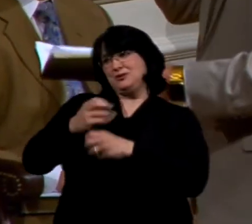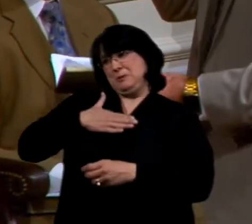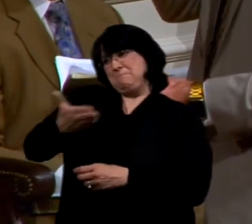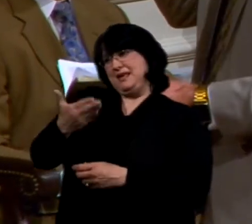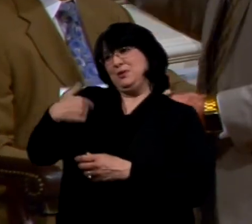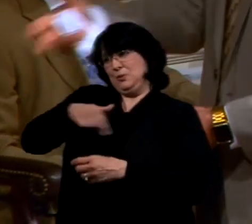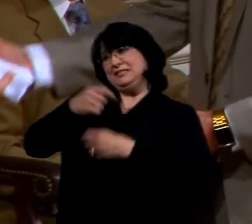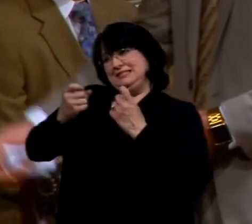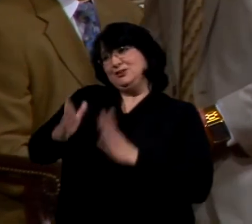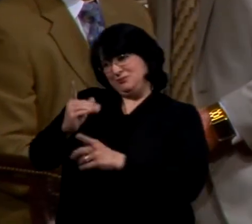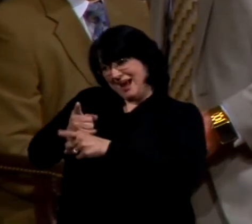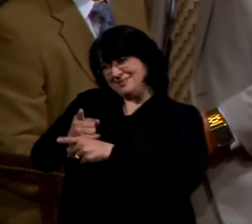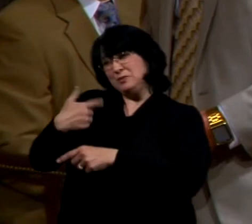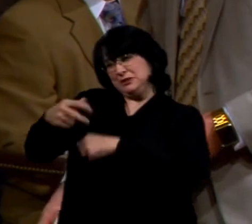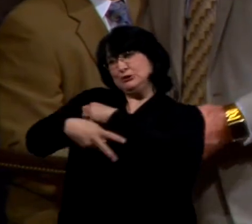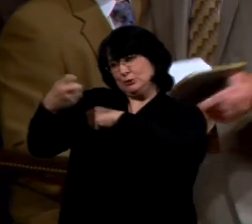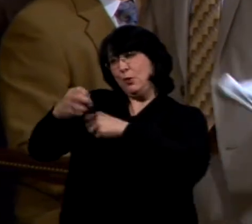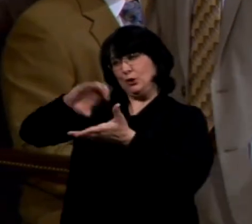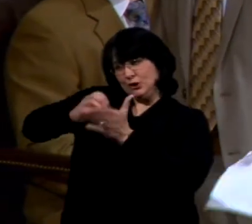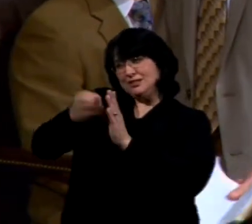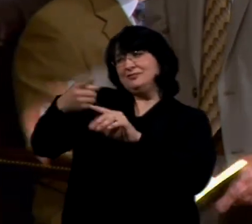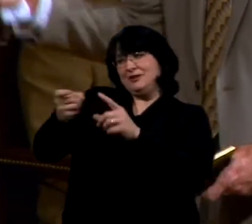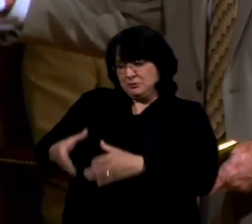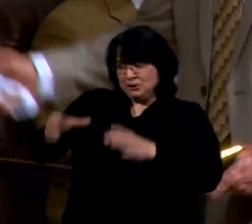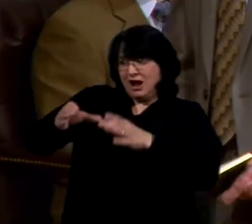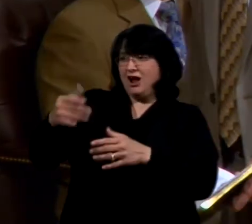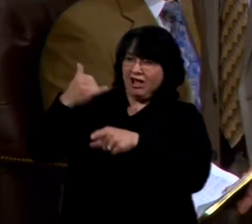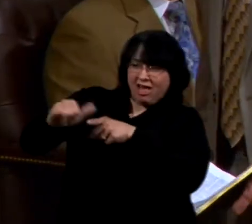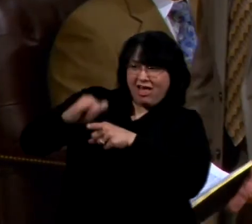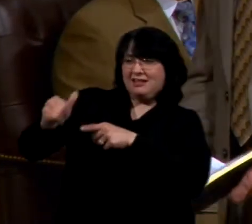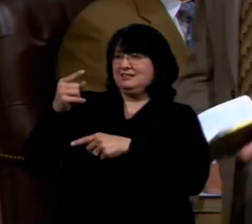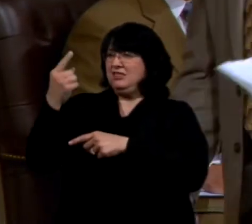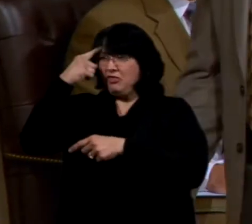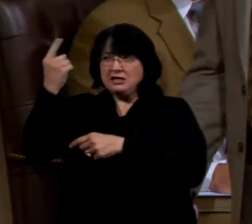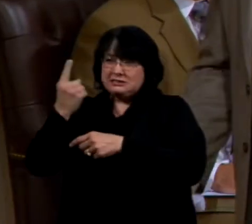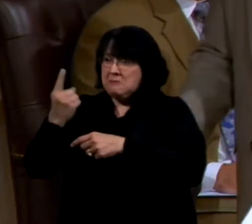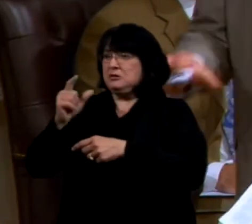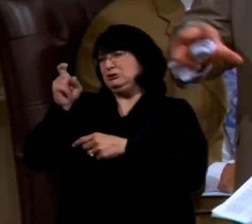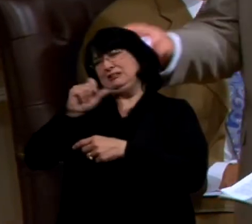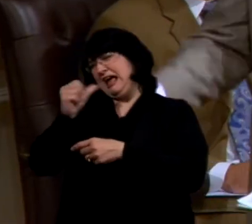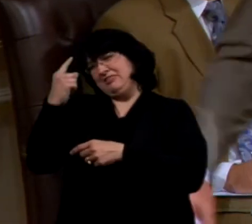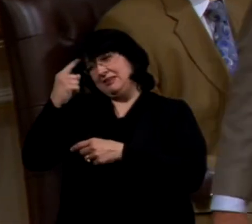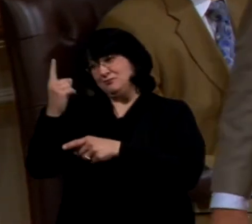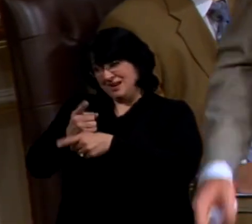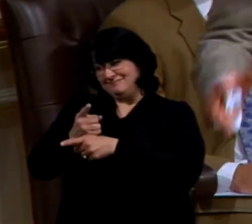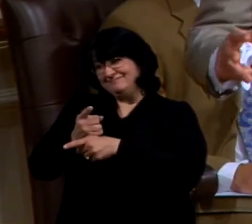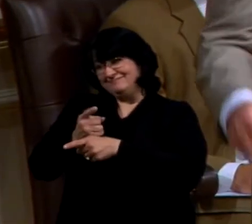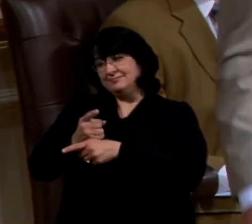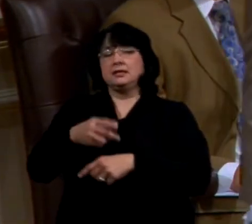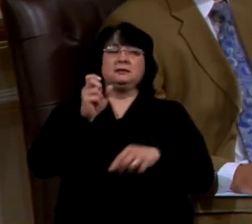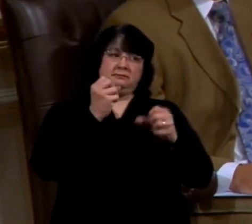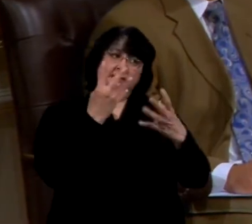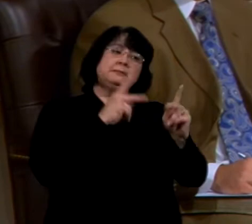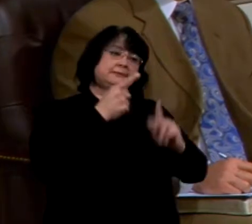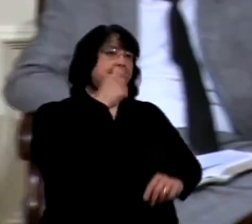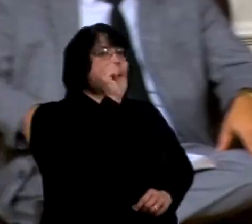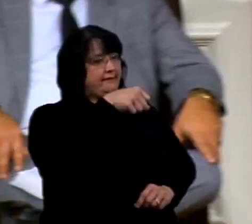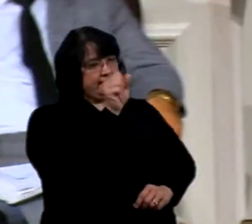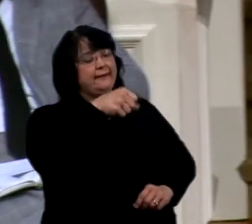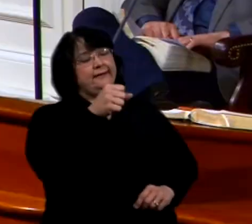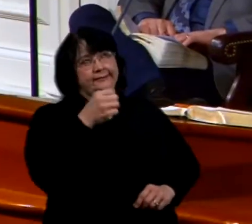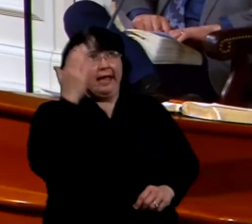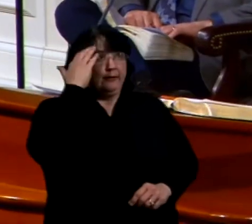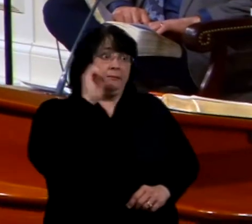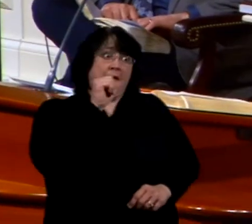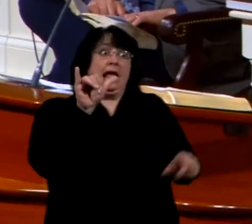know we've messed up, stole cookies from the cookie jar, cussed, thought something we shouldn't, whatever. Very few people argue, yeah, you're right. I may not be as